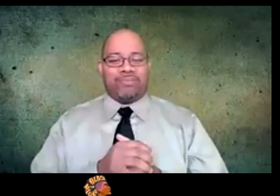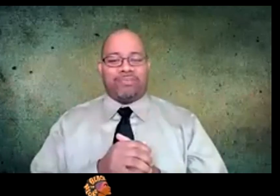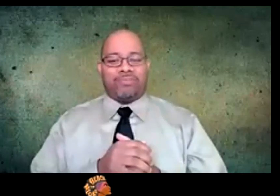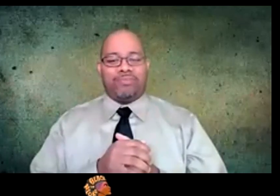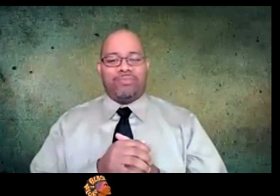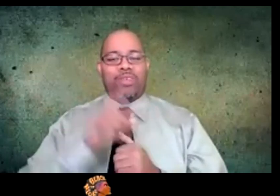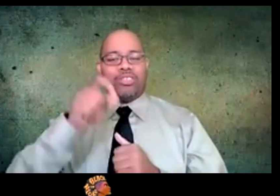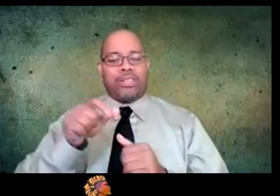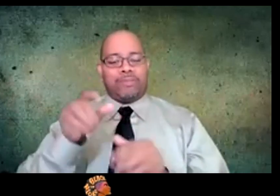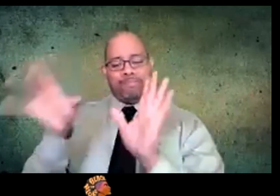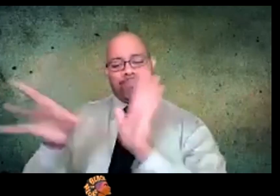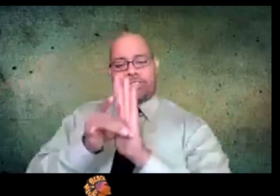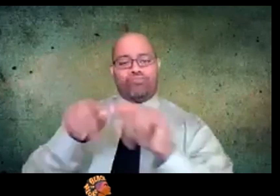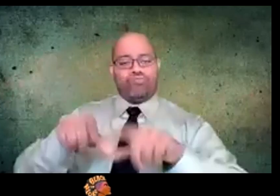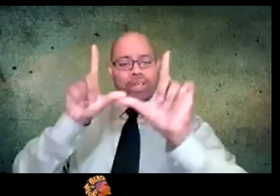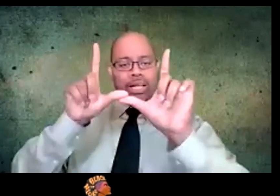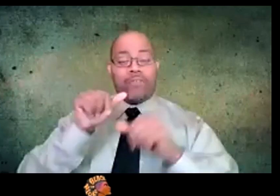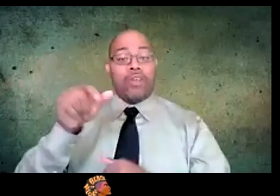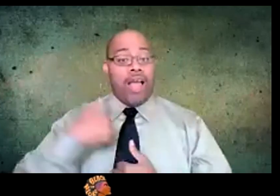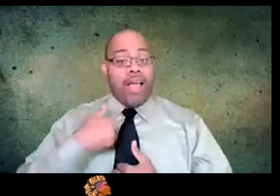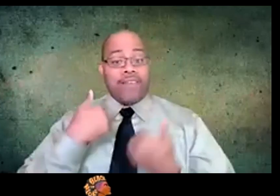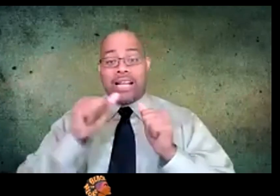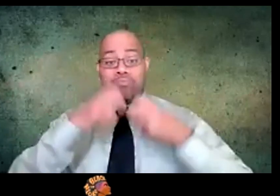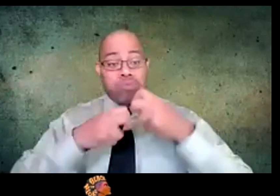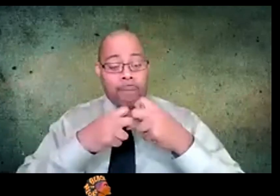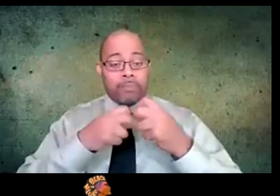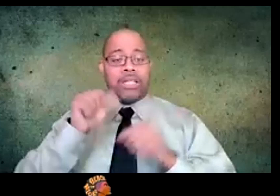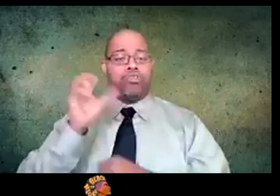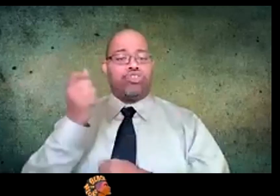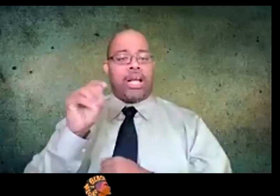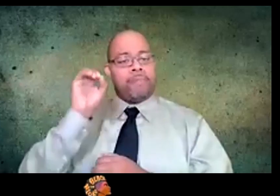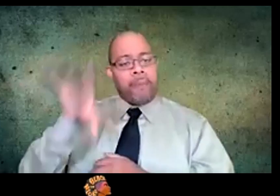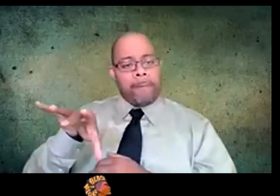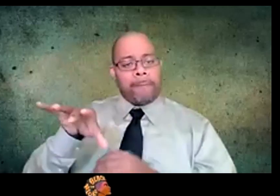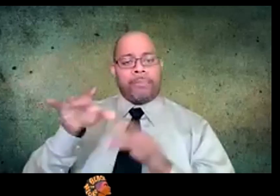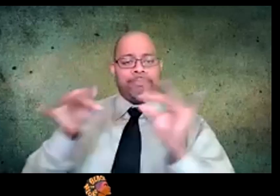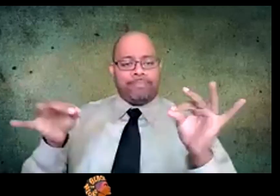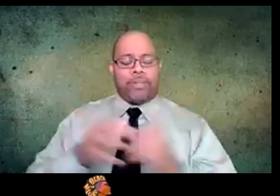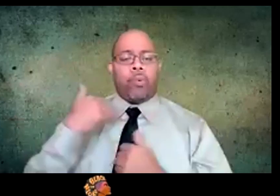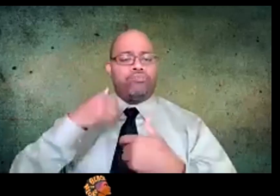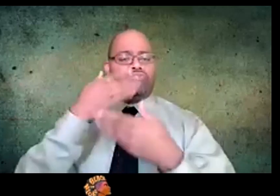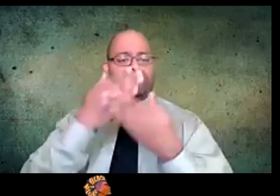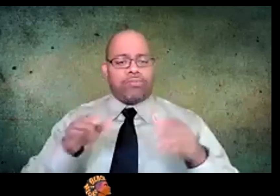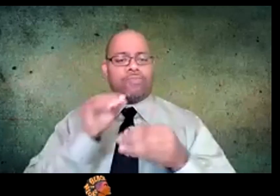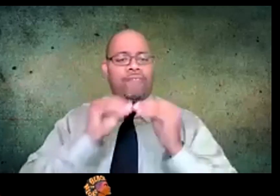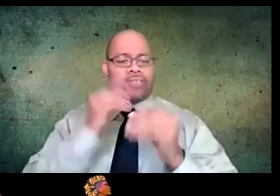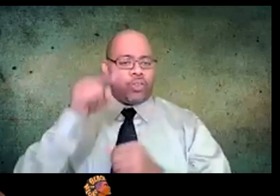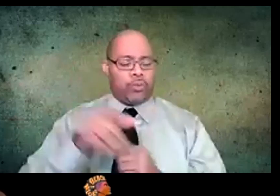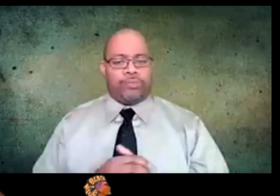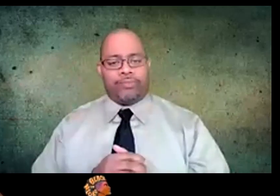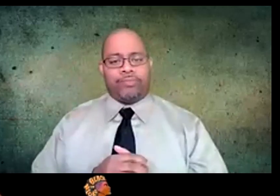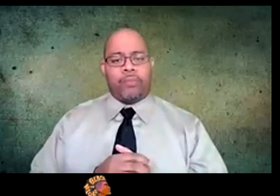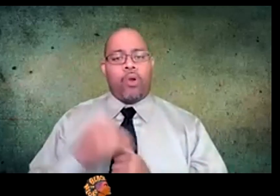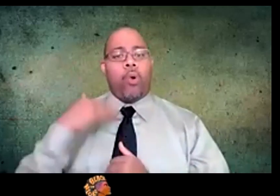it should be pinned directly on your screen. And if you have any issues directly, please contact us and we'll get it sorted for you. So before